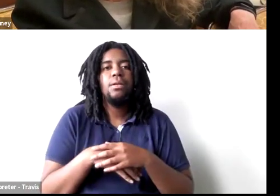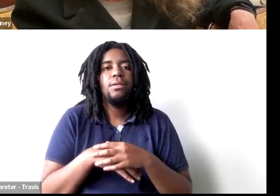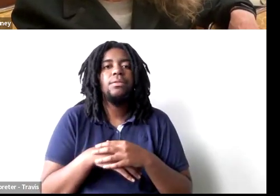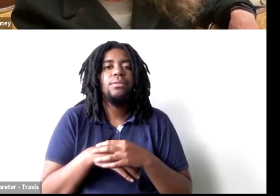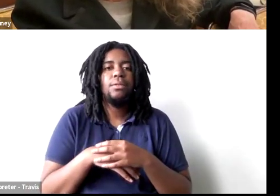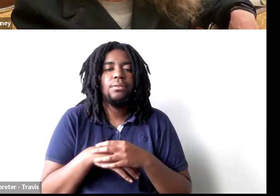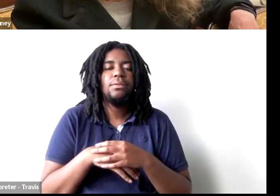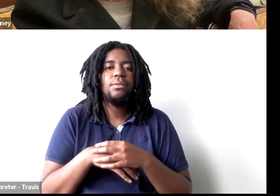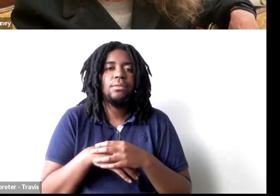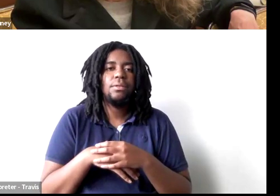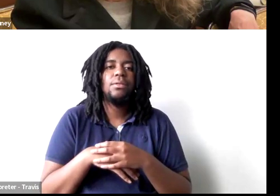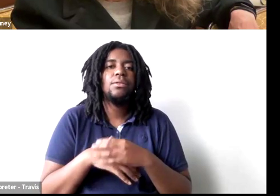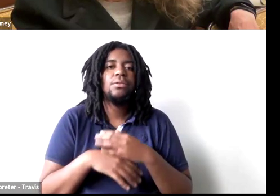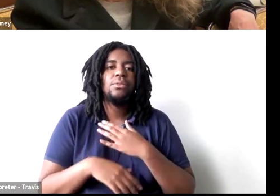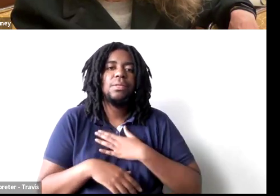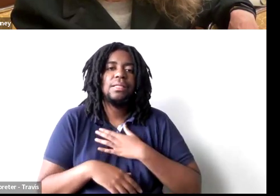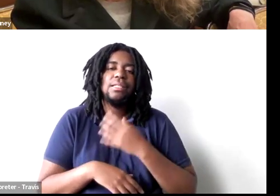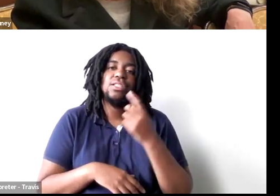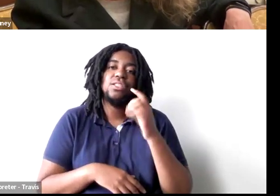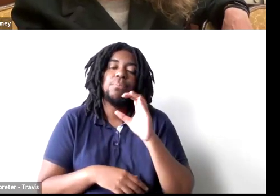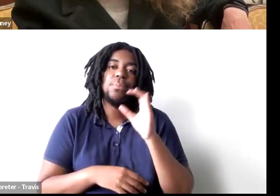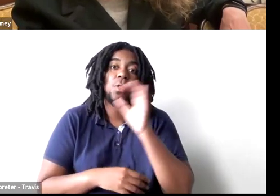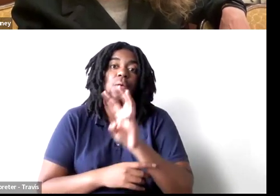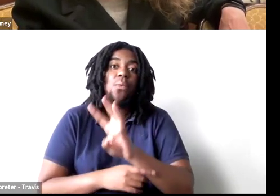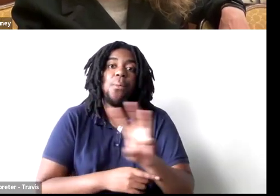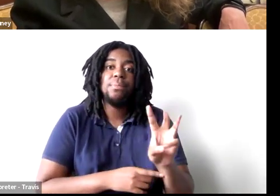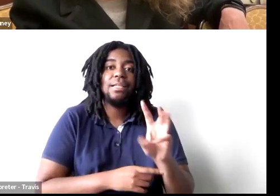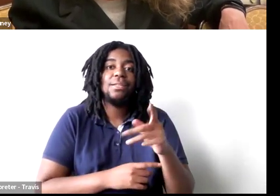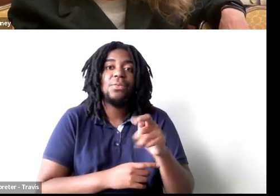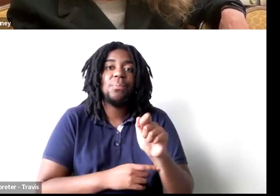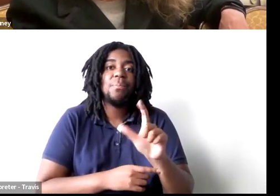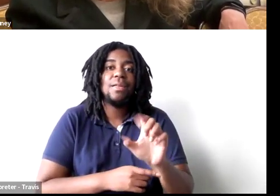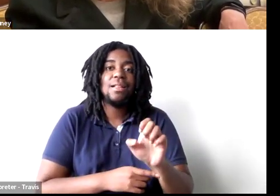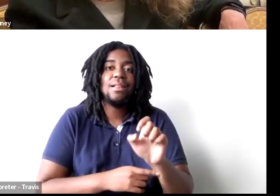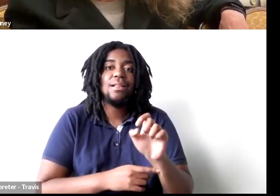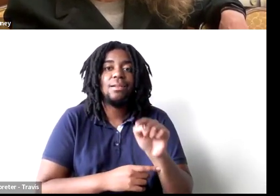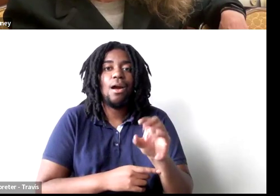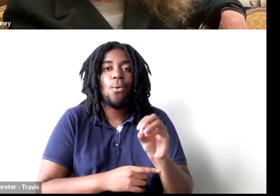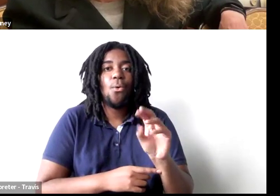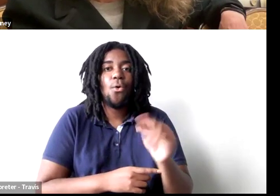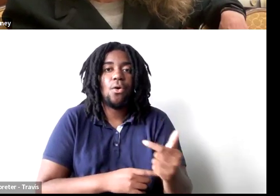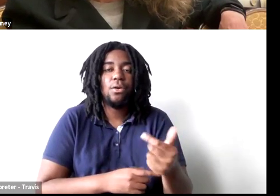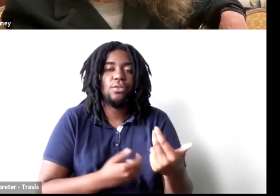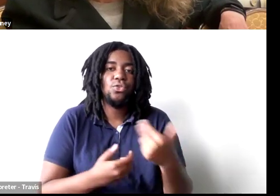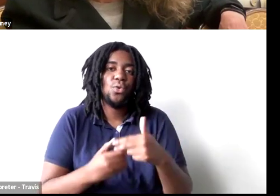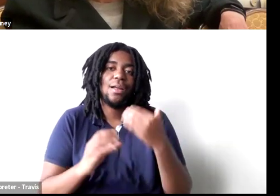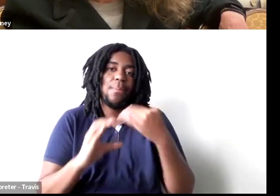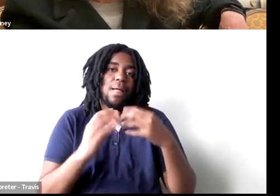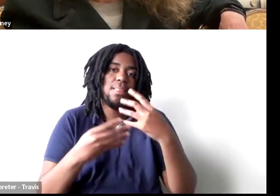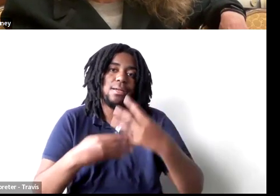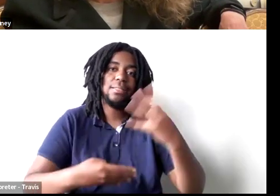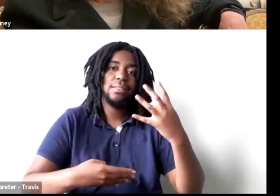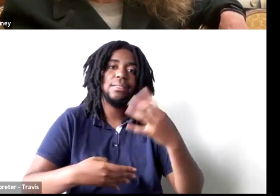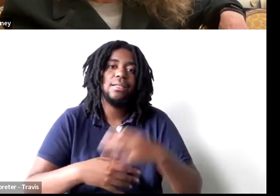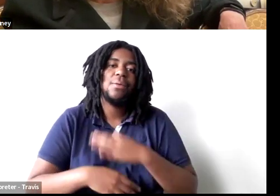website, thepeale.org, for info on upcoming programs and to join our mailing list. And we do rely on